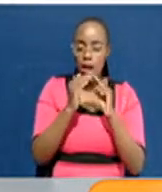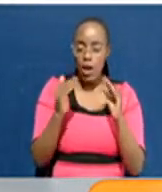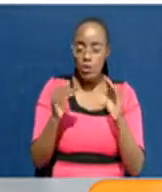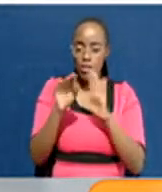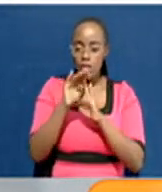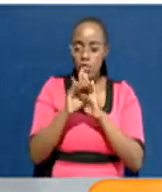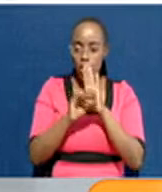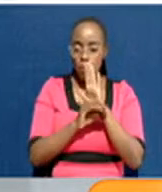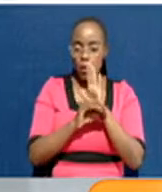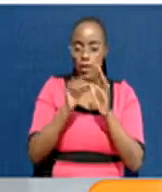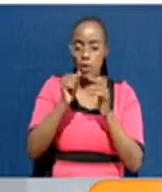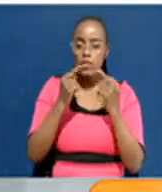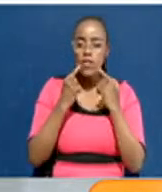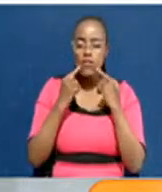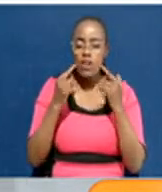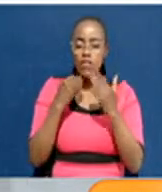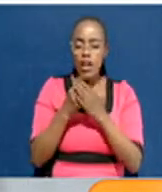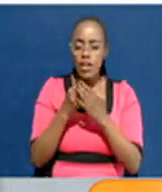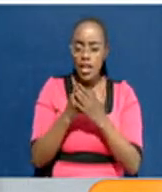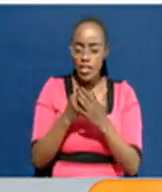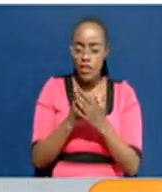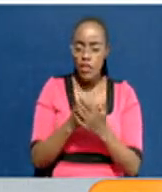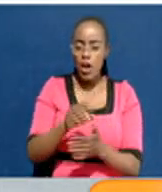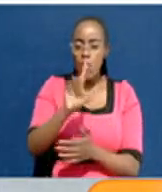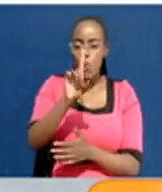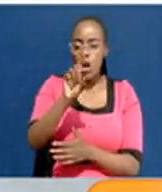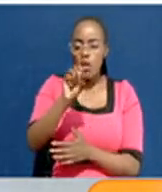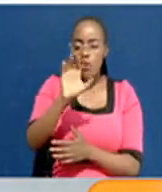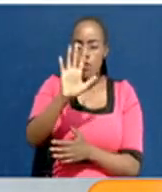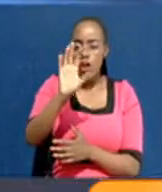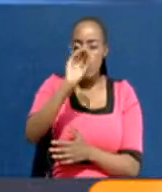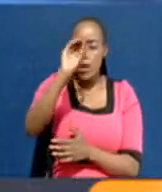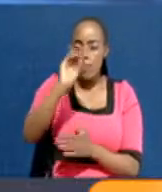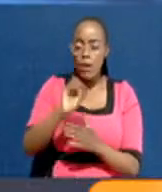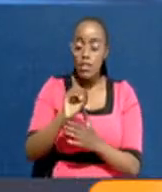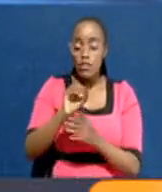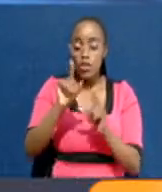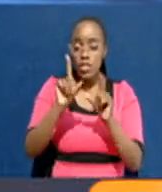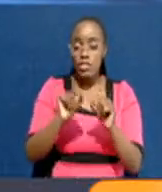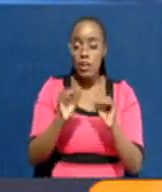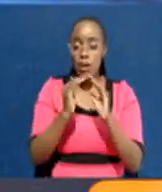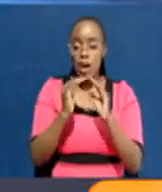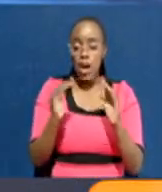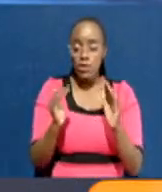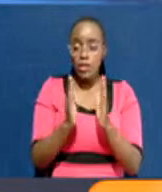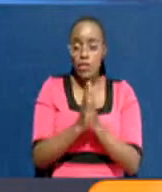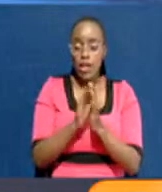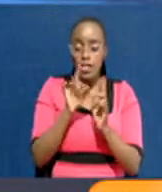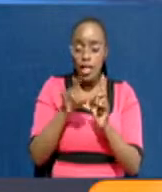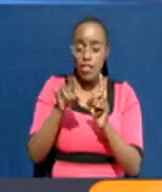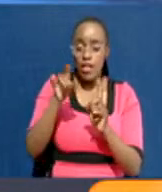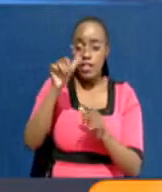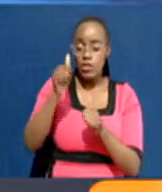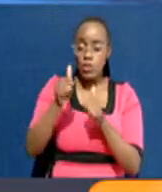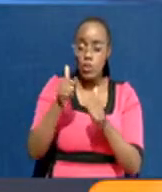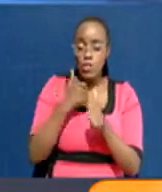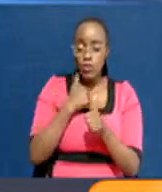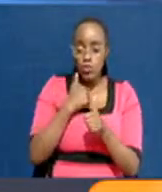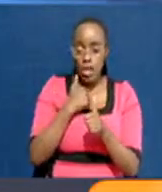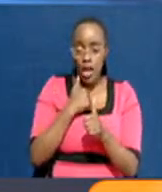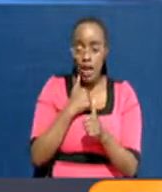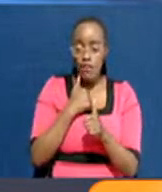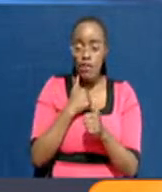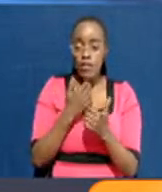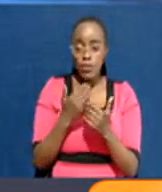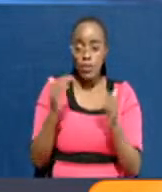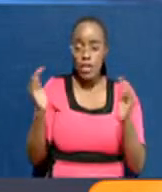we have announced our financing of 105% for affordable housing with an interest rate of 9%, mm-hmm. and